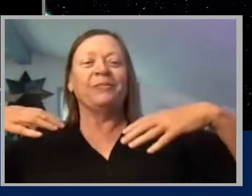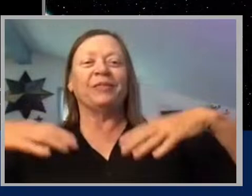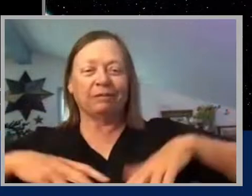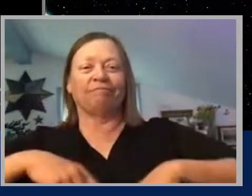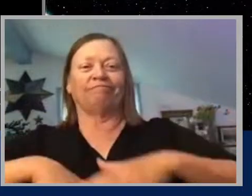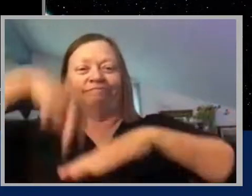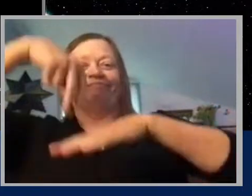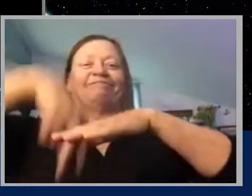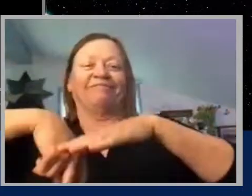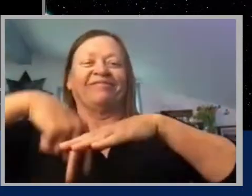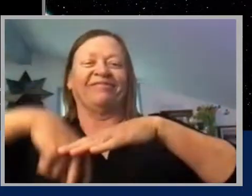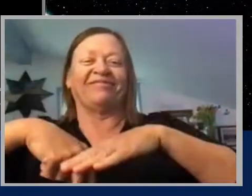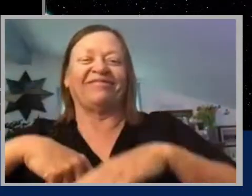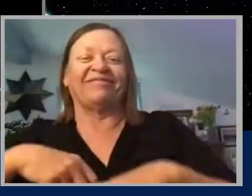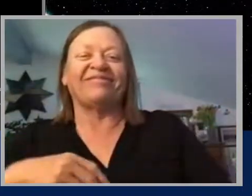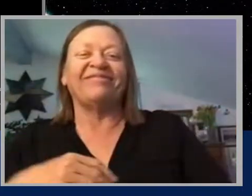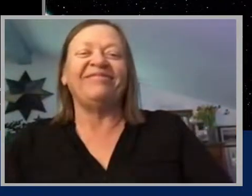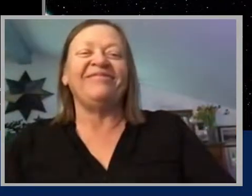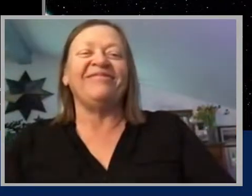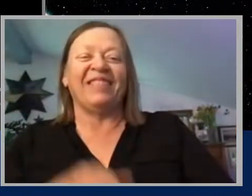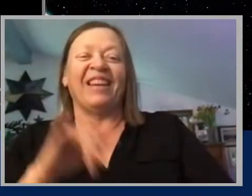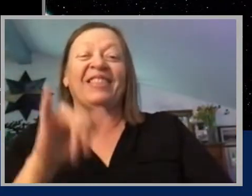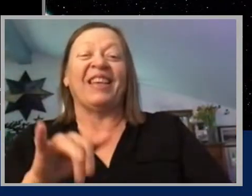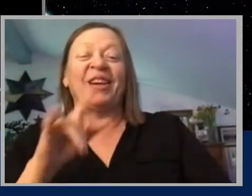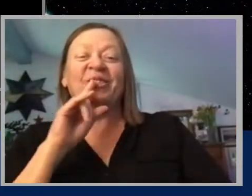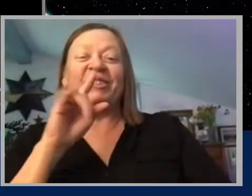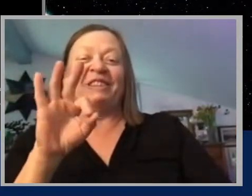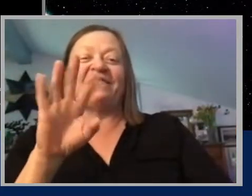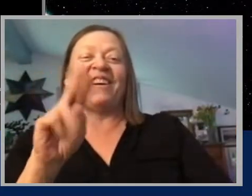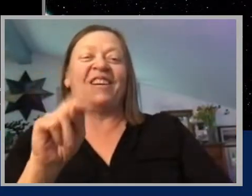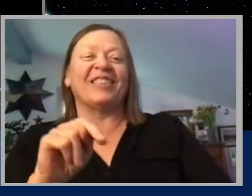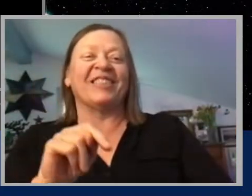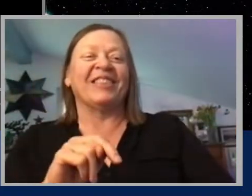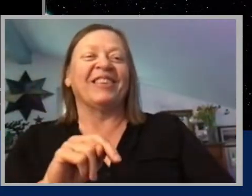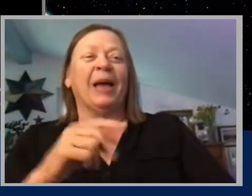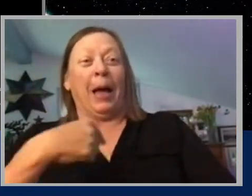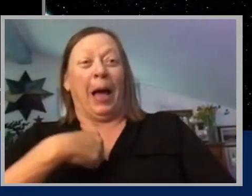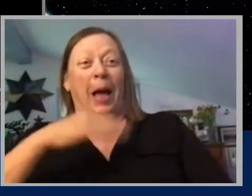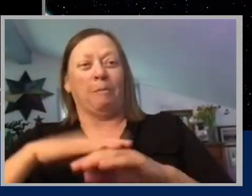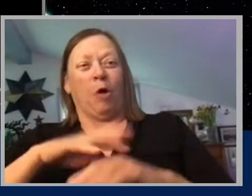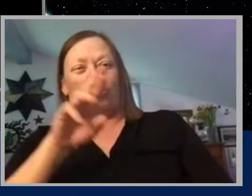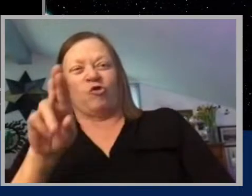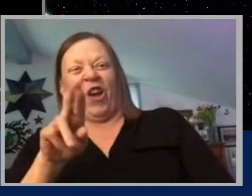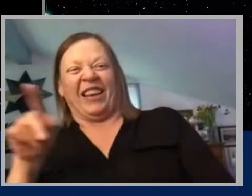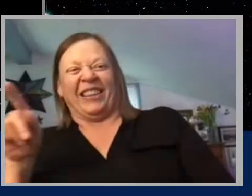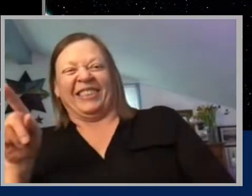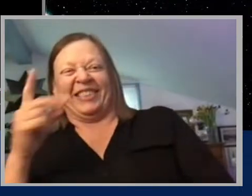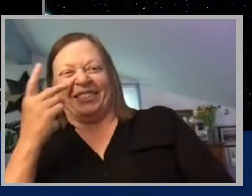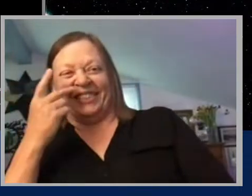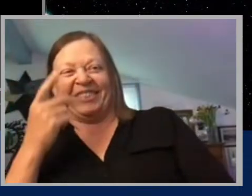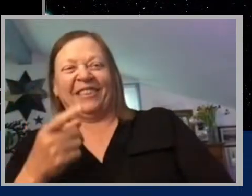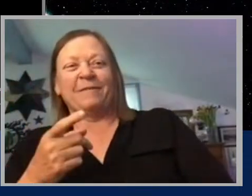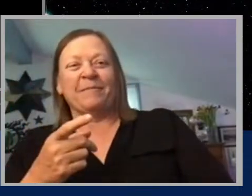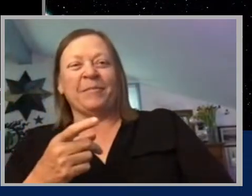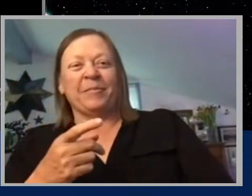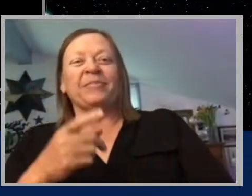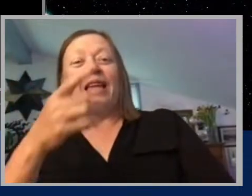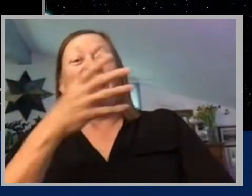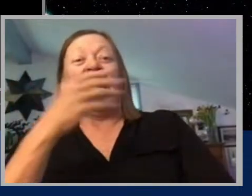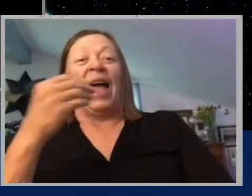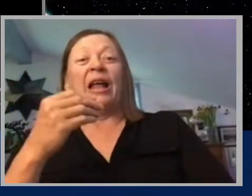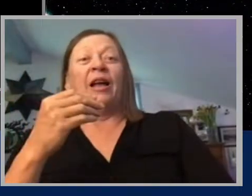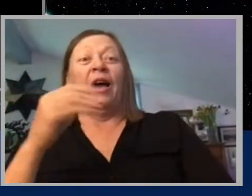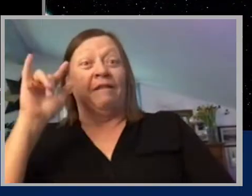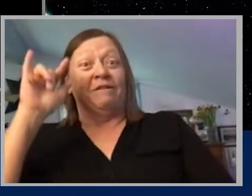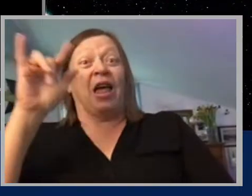vests deploy with us. So it was a lot of fun. That's me there on the right. Like on the flights, it's like blow into this little tube in order to